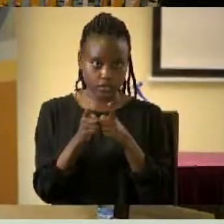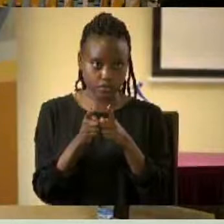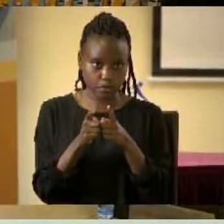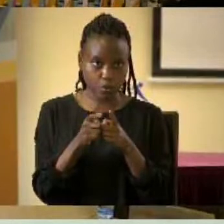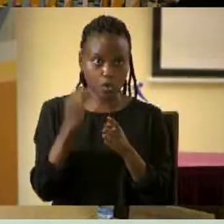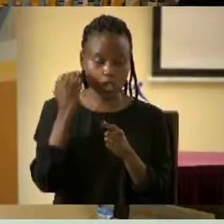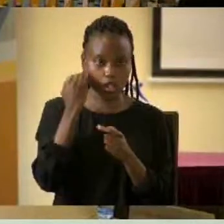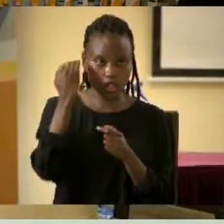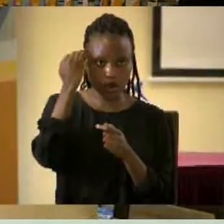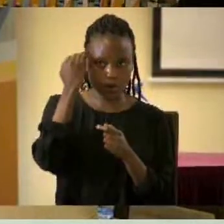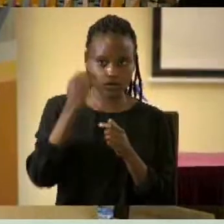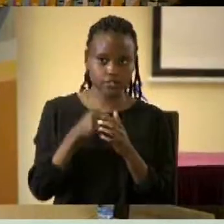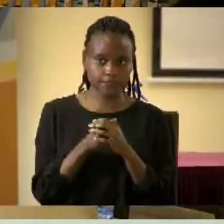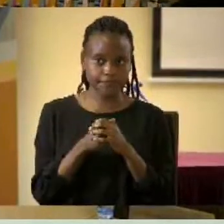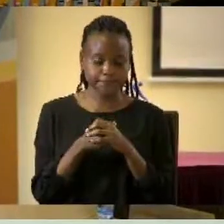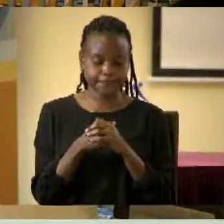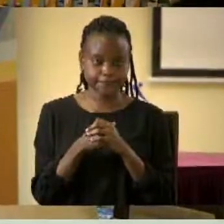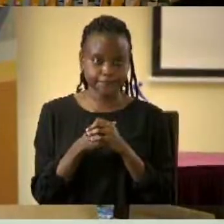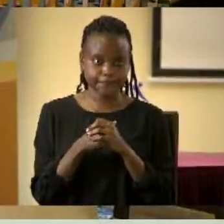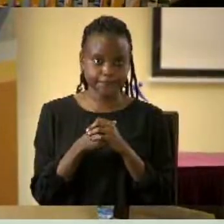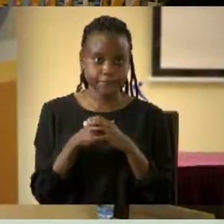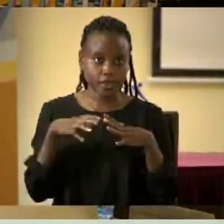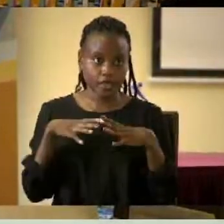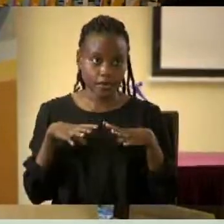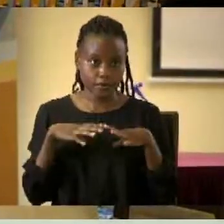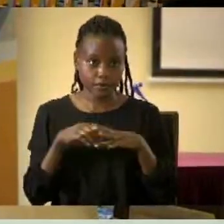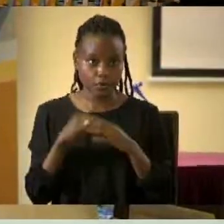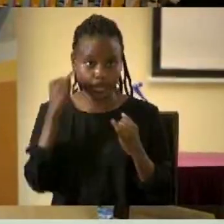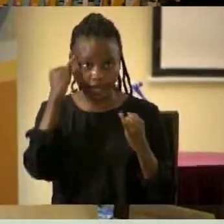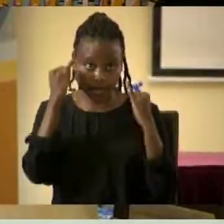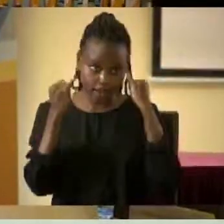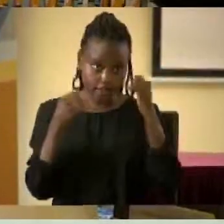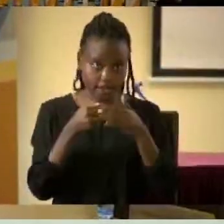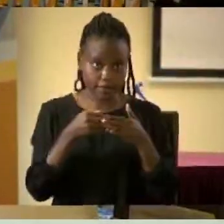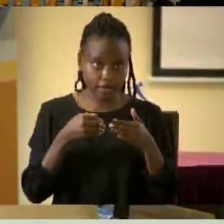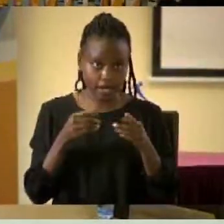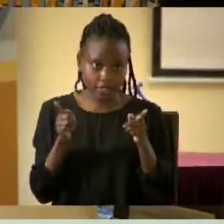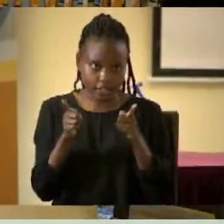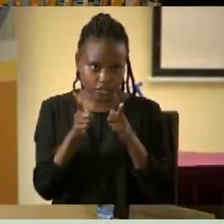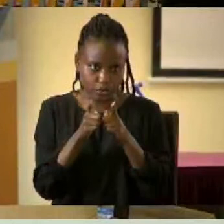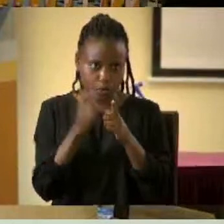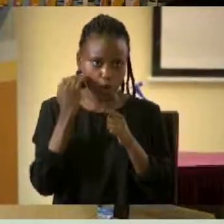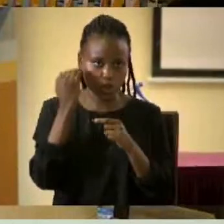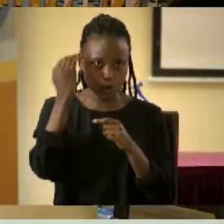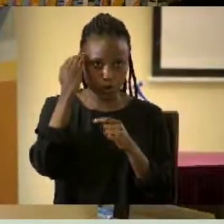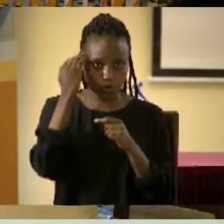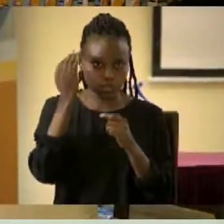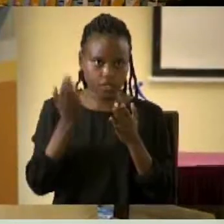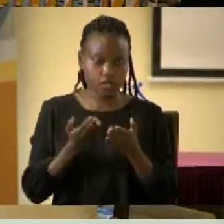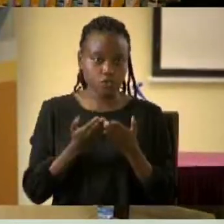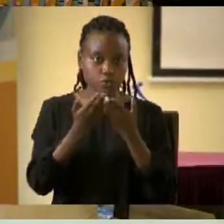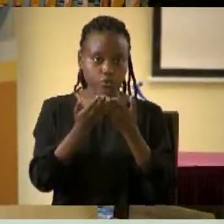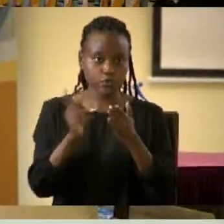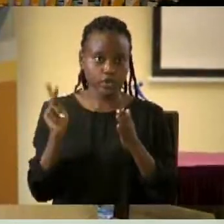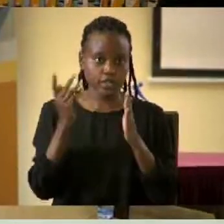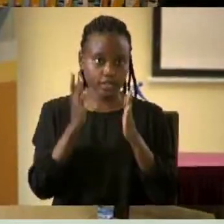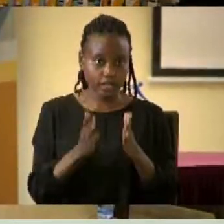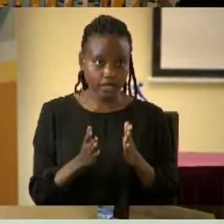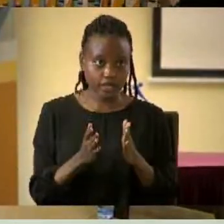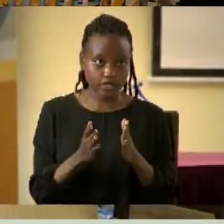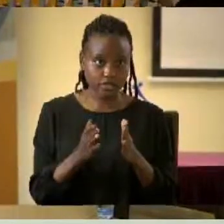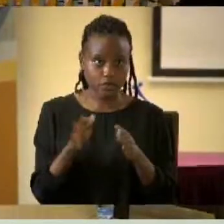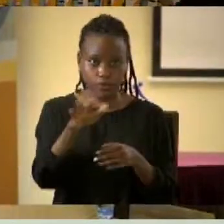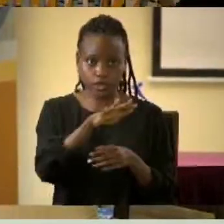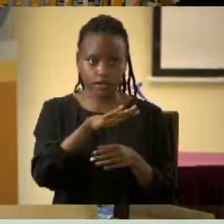Courts. Ladies and gentlemen, the idea behind the Small Claims Court was to provide Kenyans with a forum to